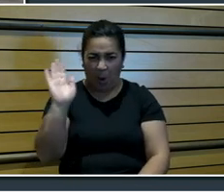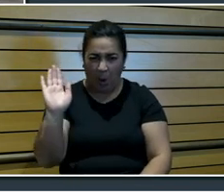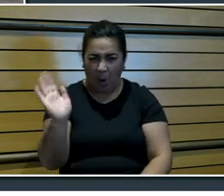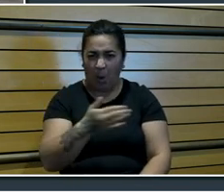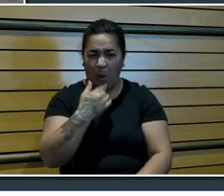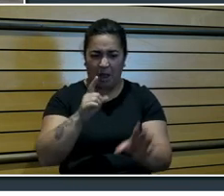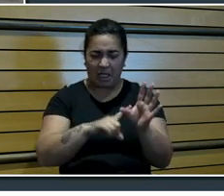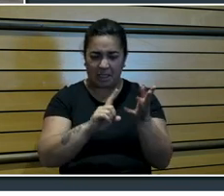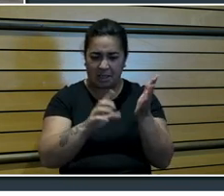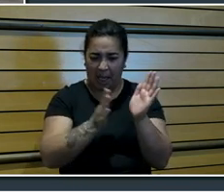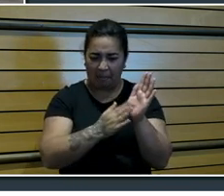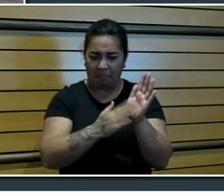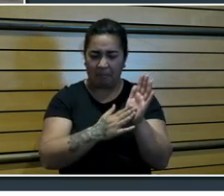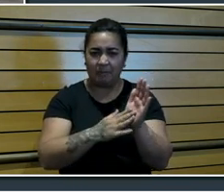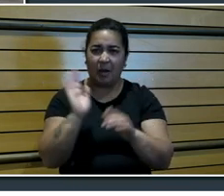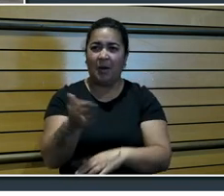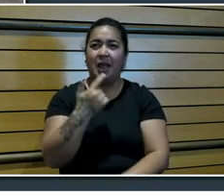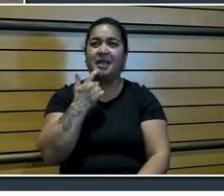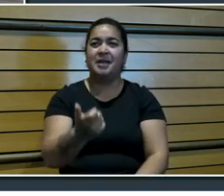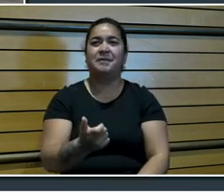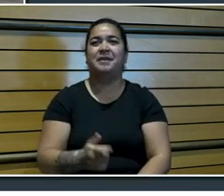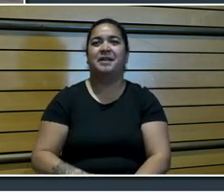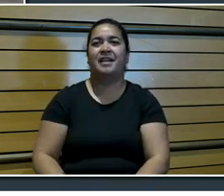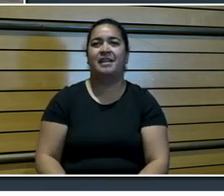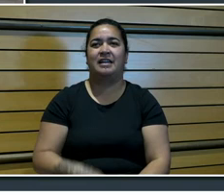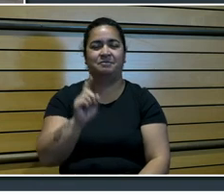of the name and why? Oh Yum. Sorry, I had to ask.